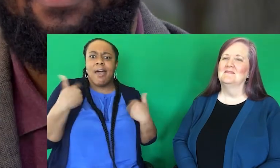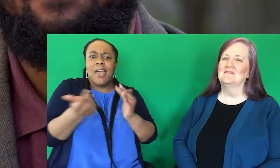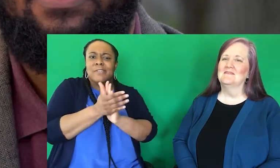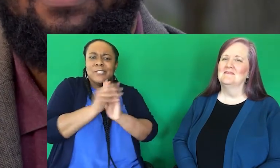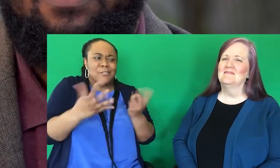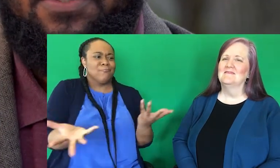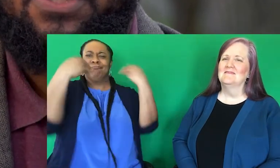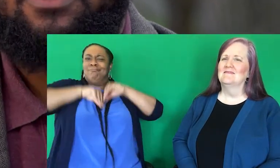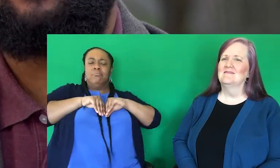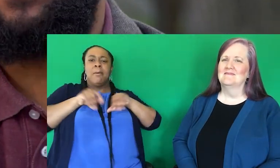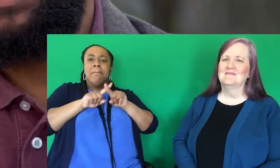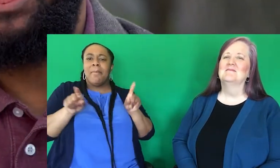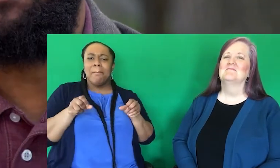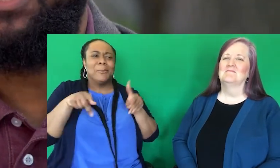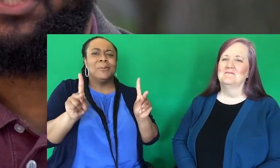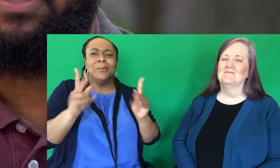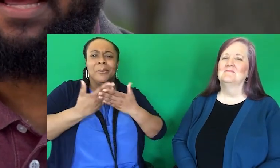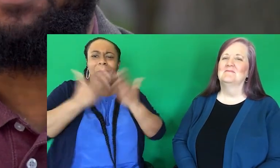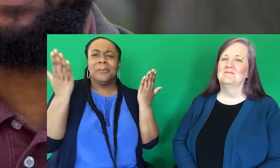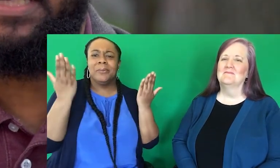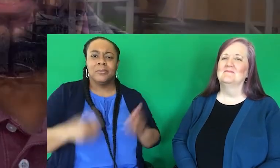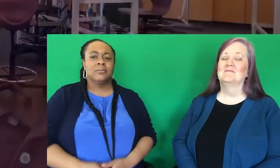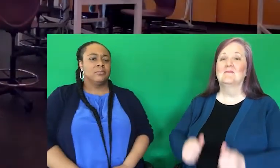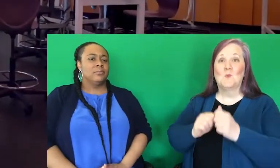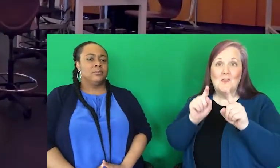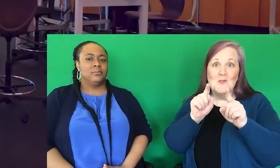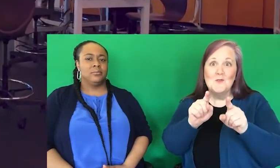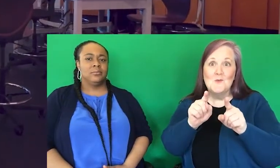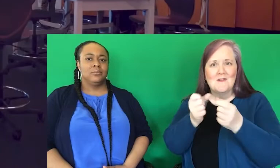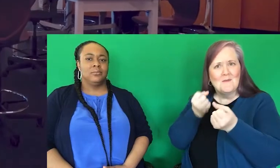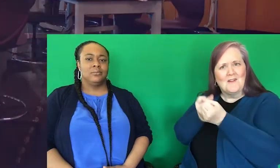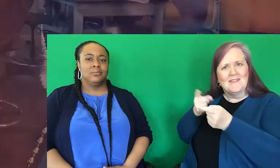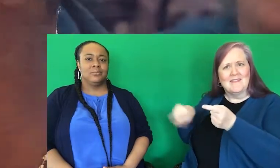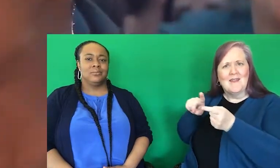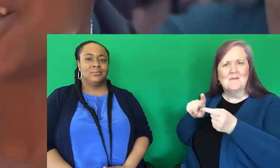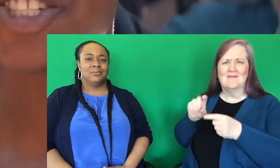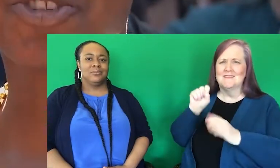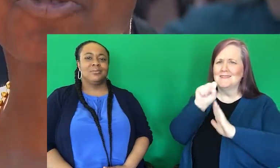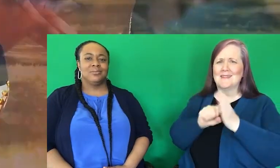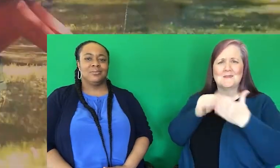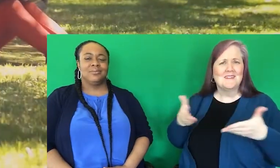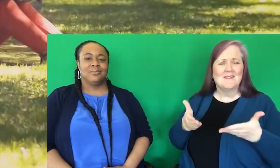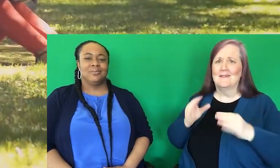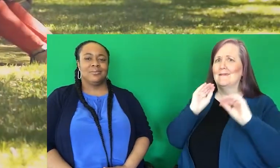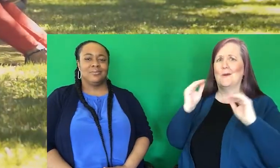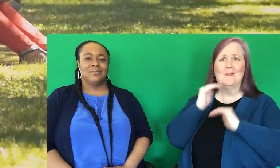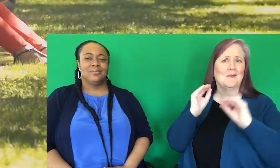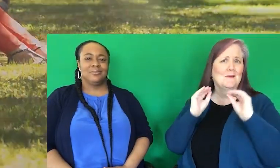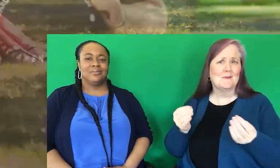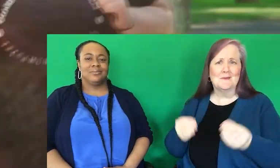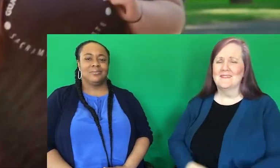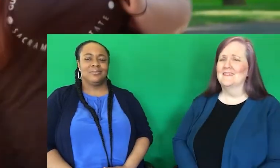they have the skills to be successful, but they just don't have the means. With you by their side, there is no limit to what